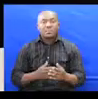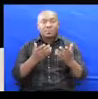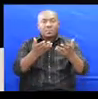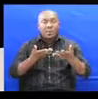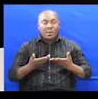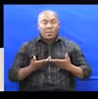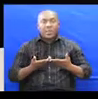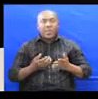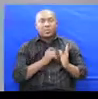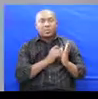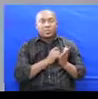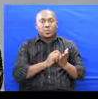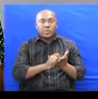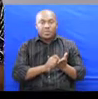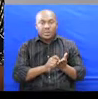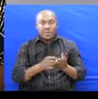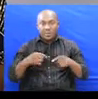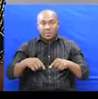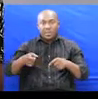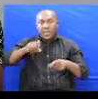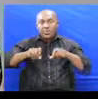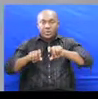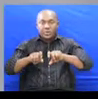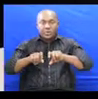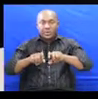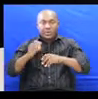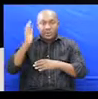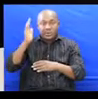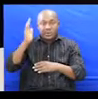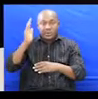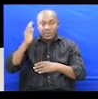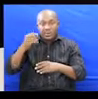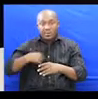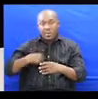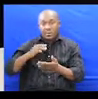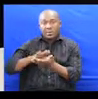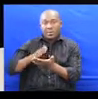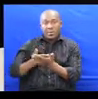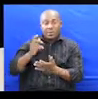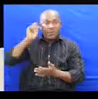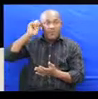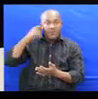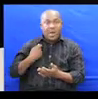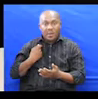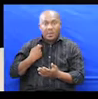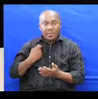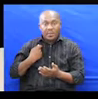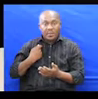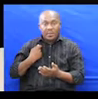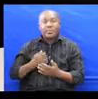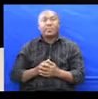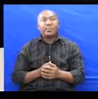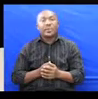Welcome student to our chemistry session. My name is Madam Jennifer Kaizilege. We are going